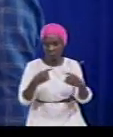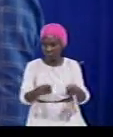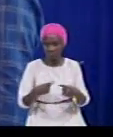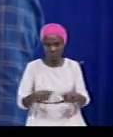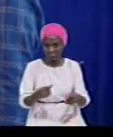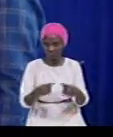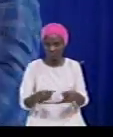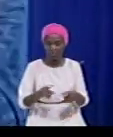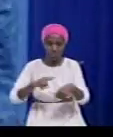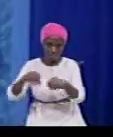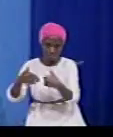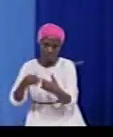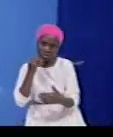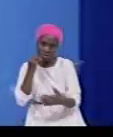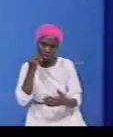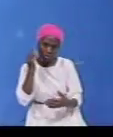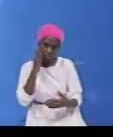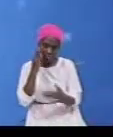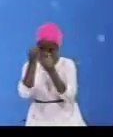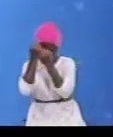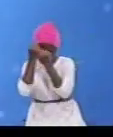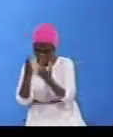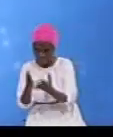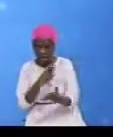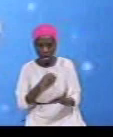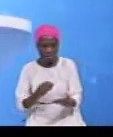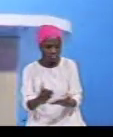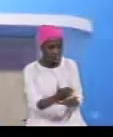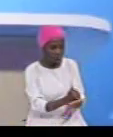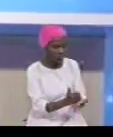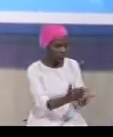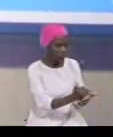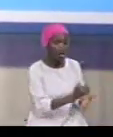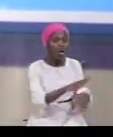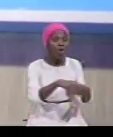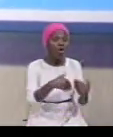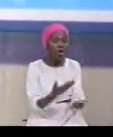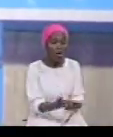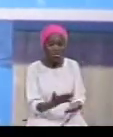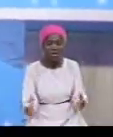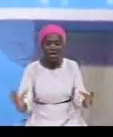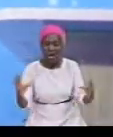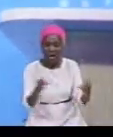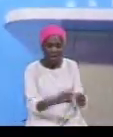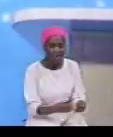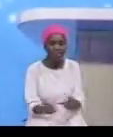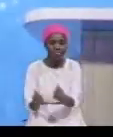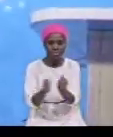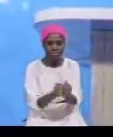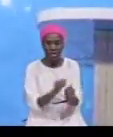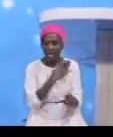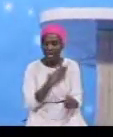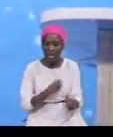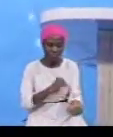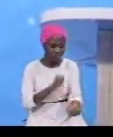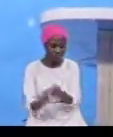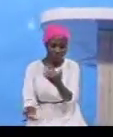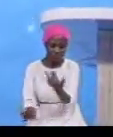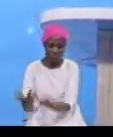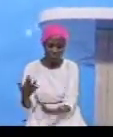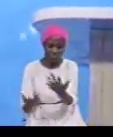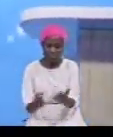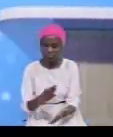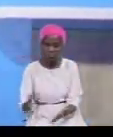went back home and he gathered all those things together and he burnt them. And when he